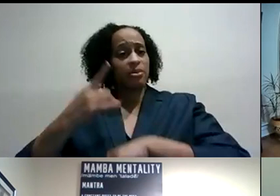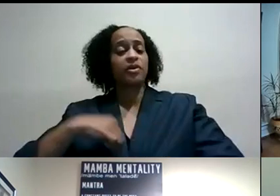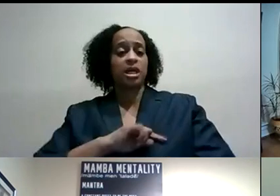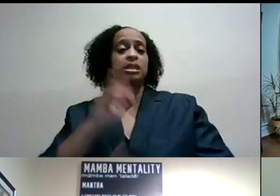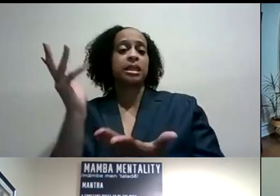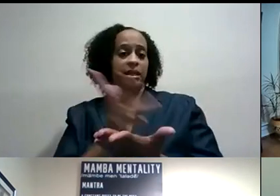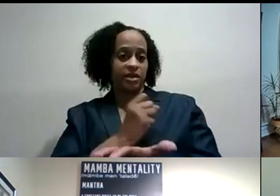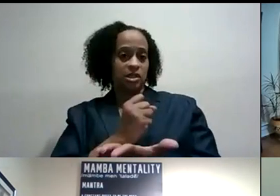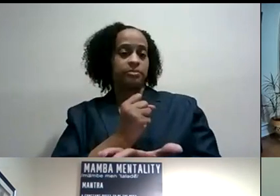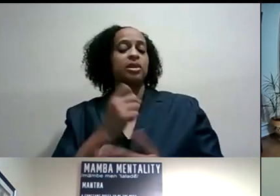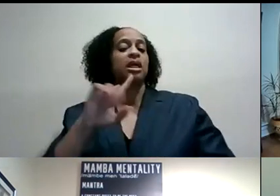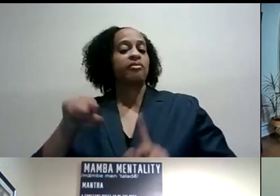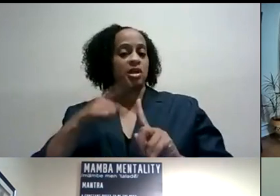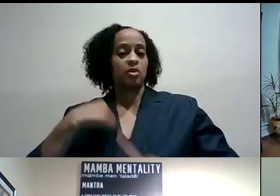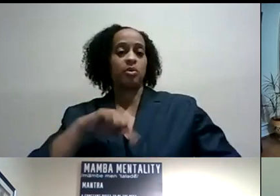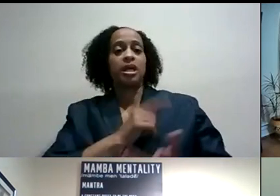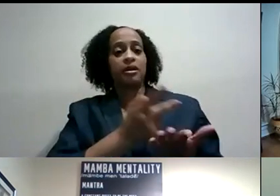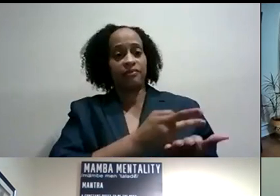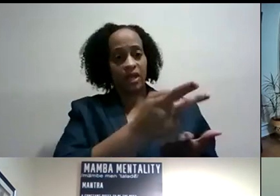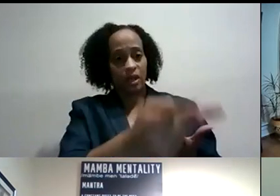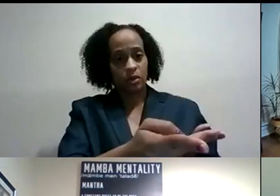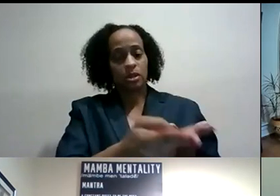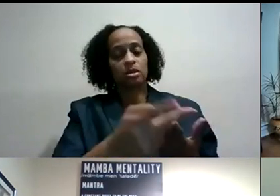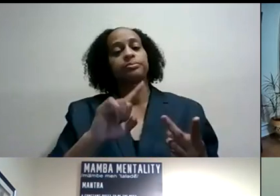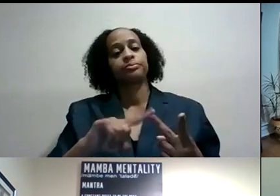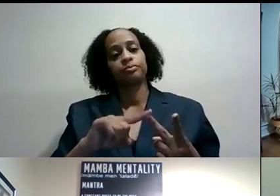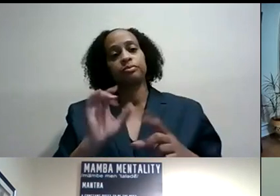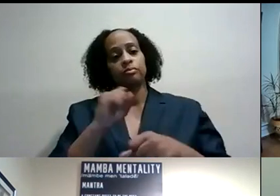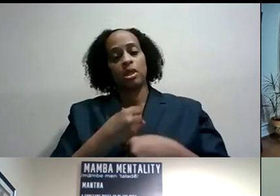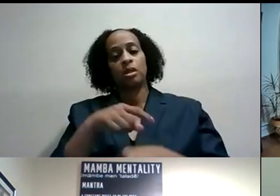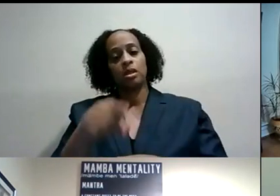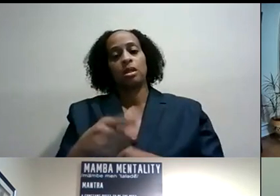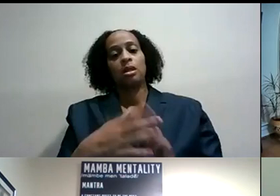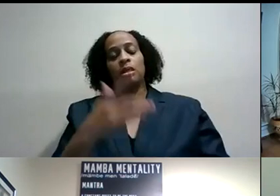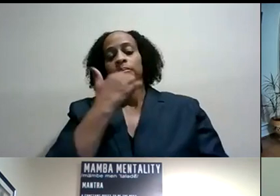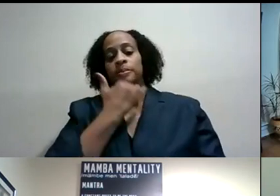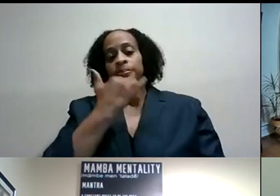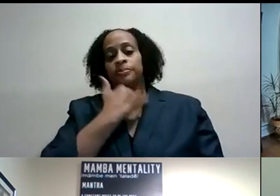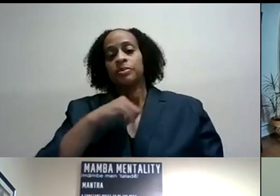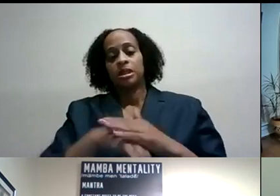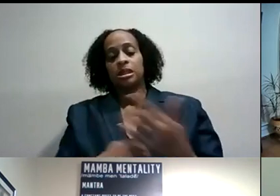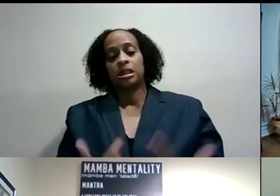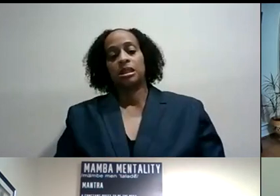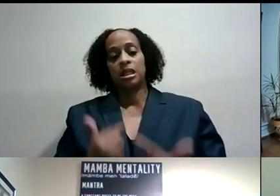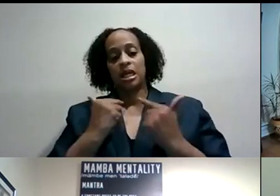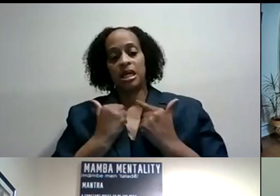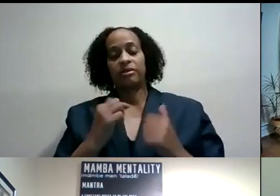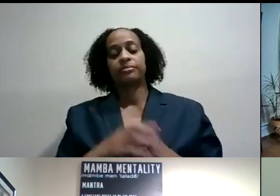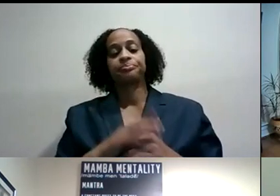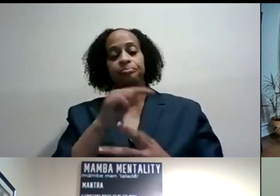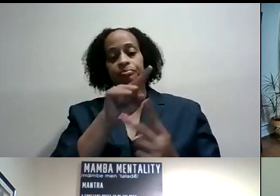of, even when we have failed and or made grievous mistakes in life. So those